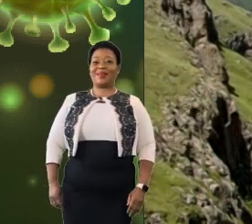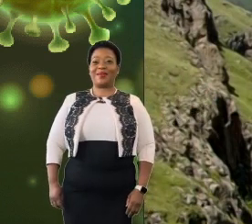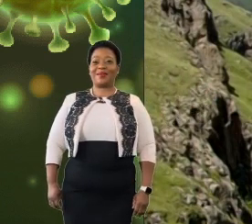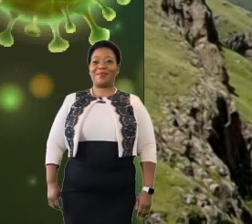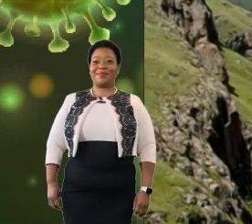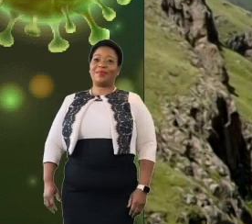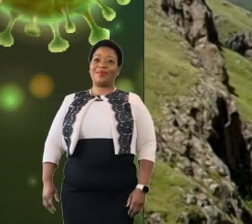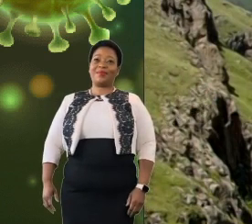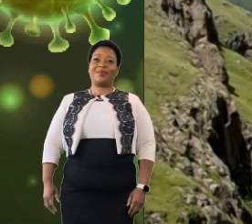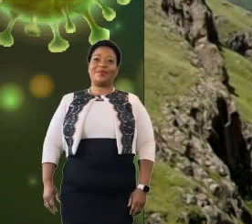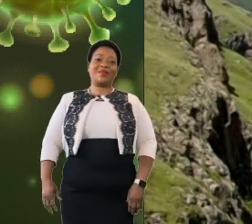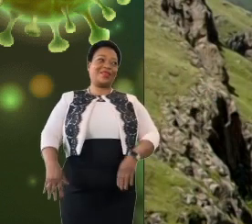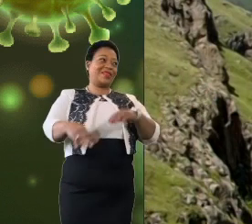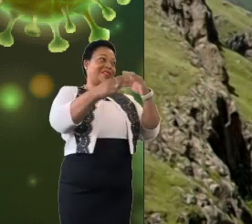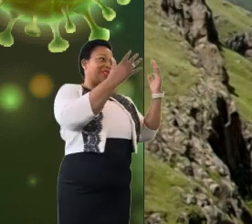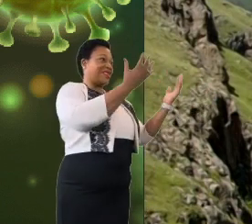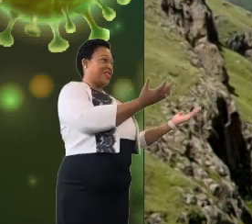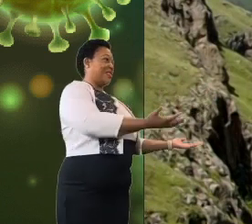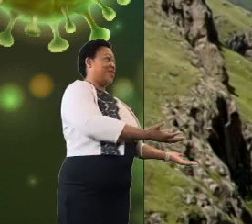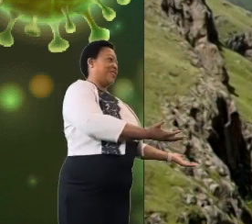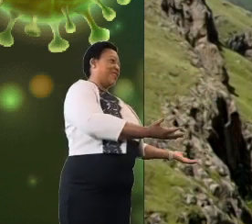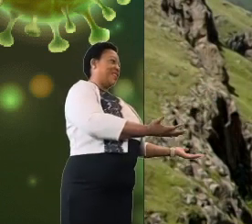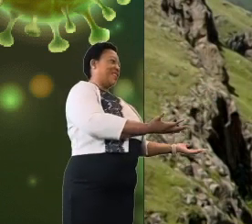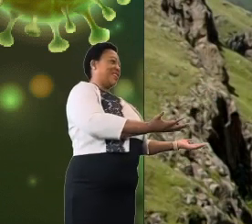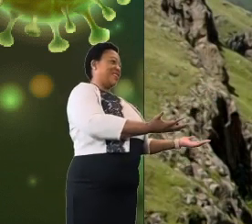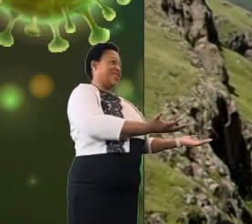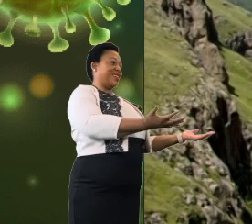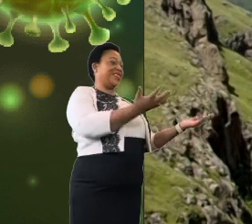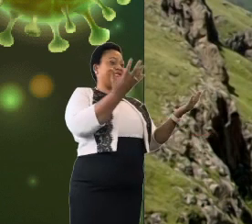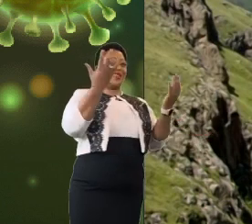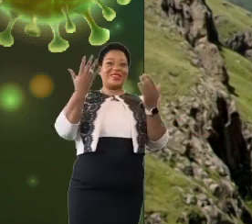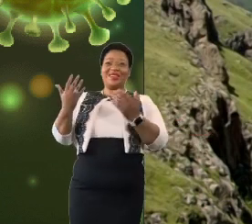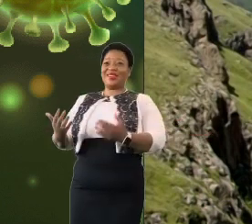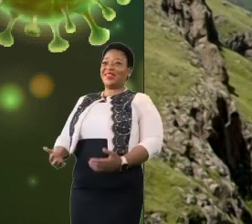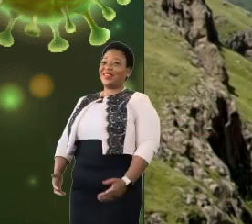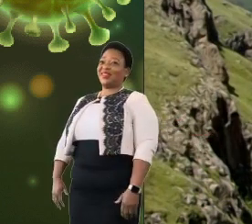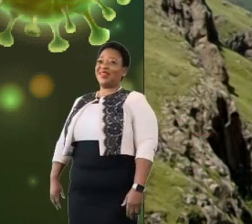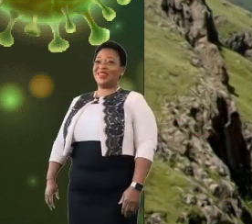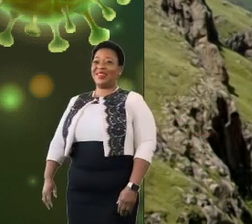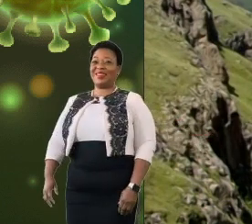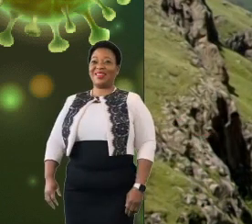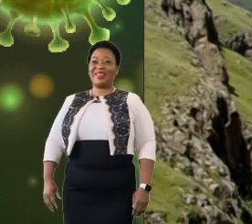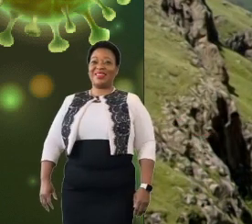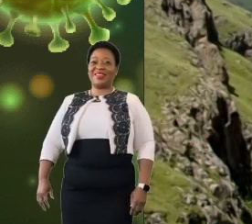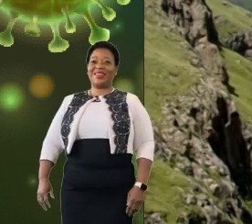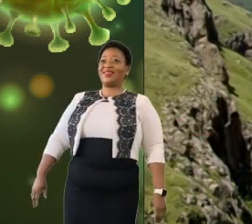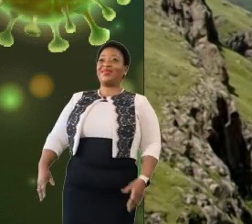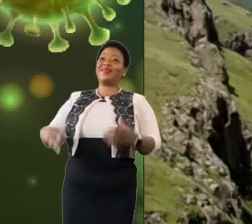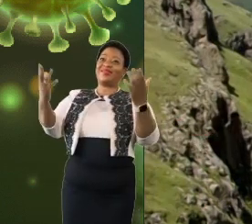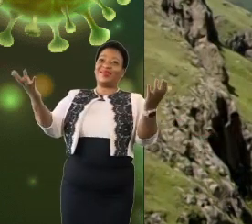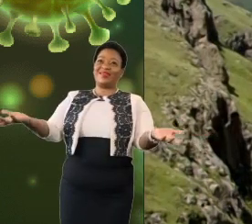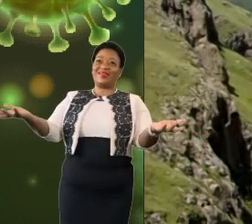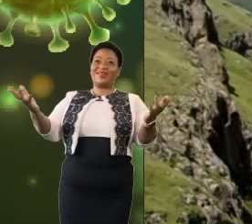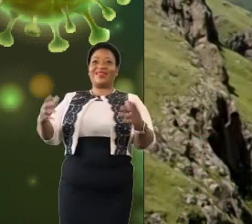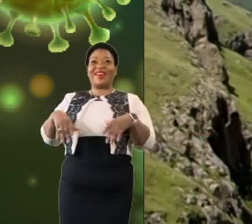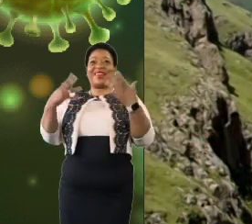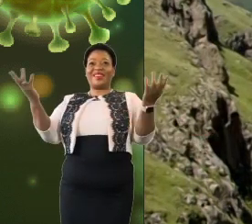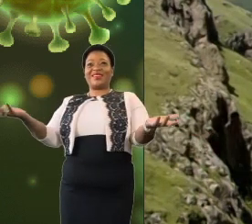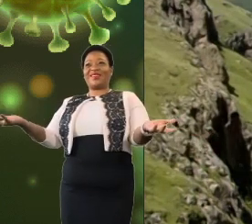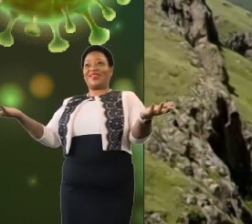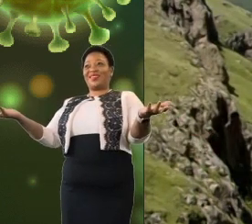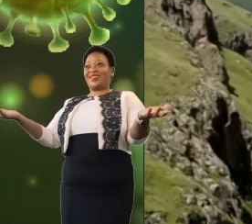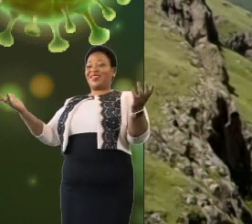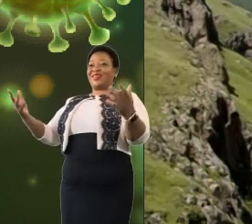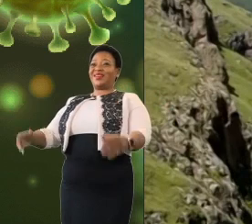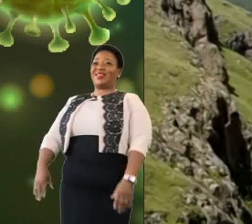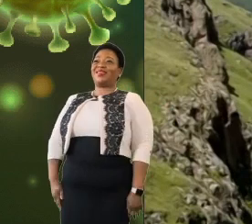do. This is our program of getting back into action again. These are the mitigating factors or arrangements